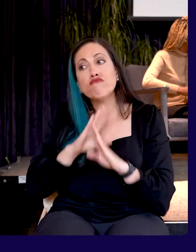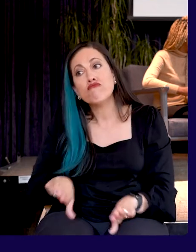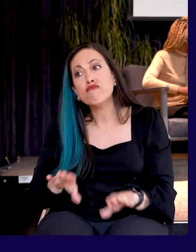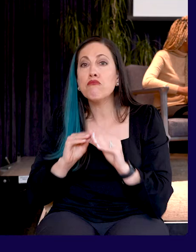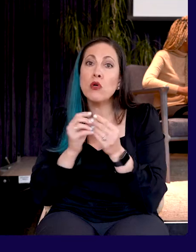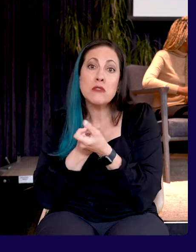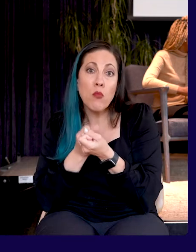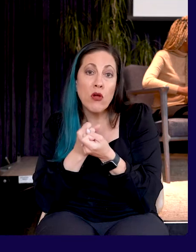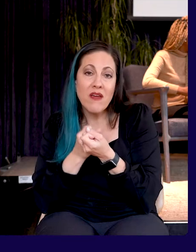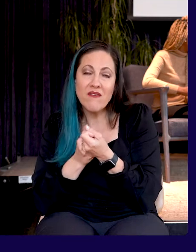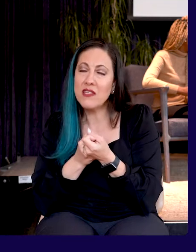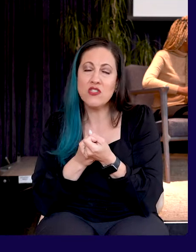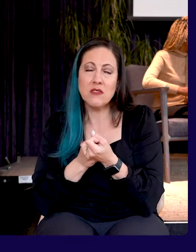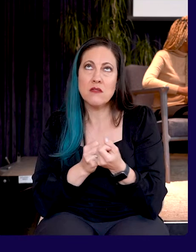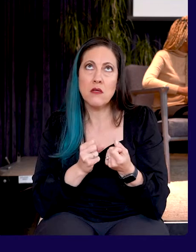like